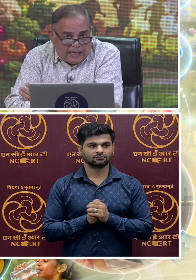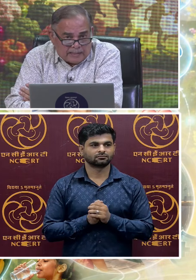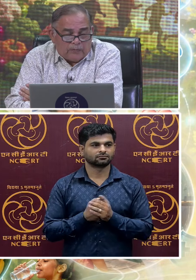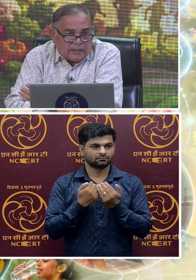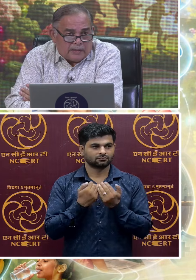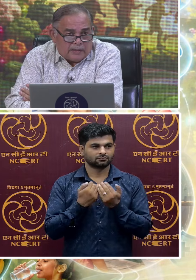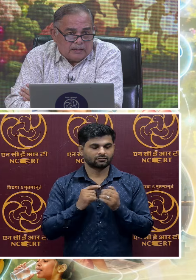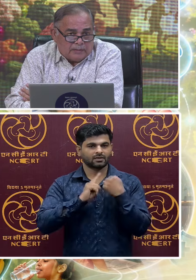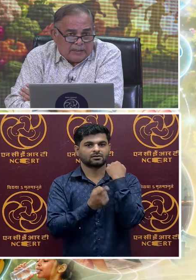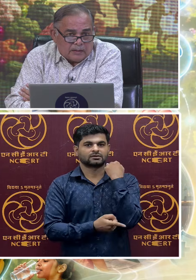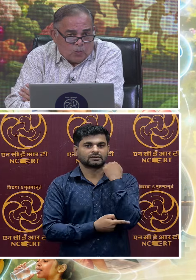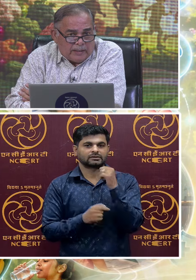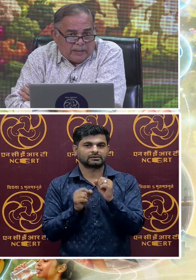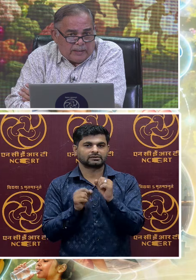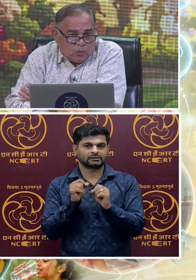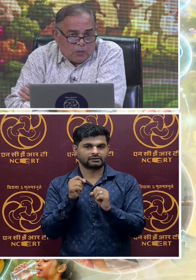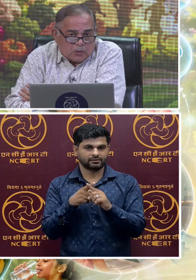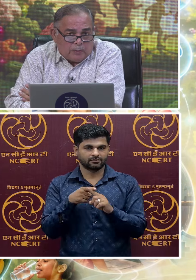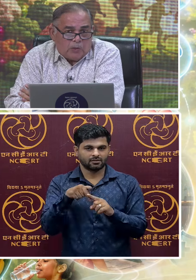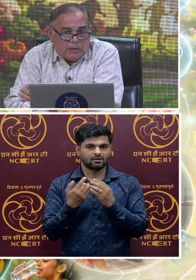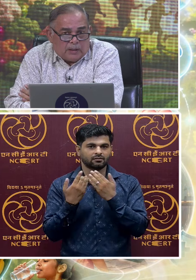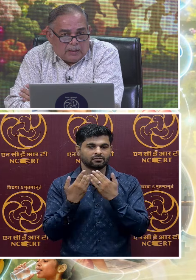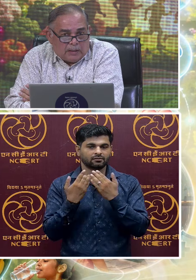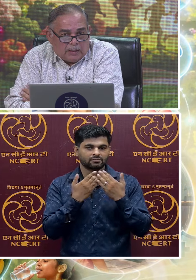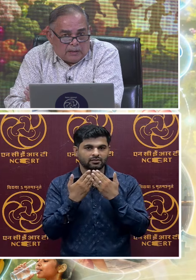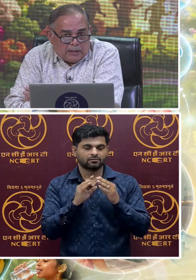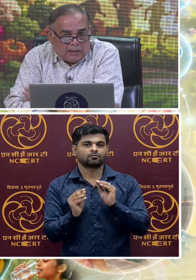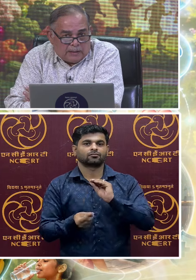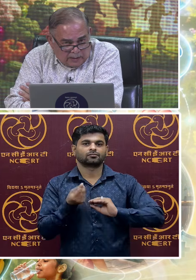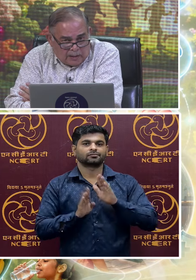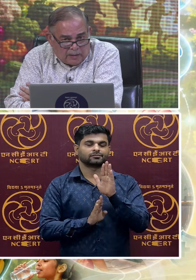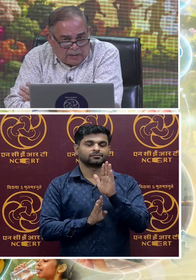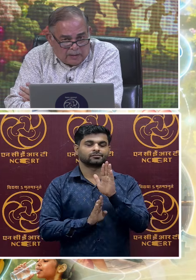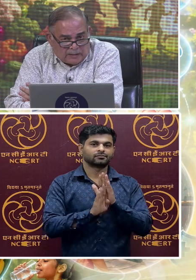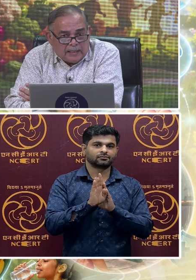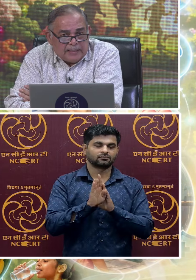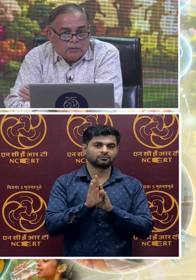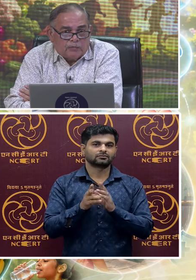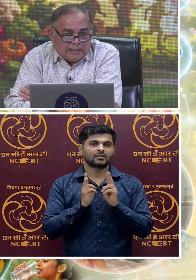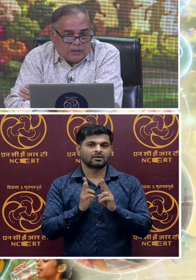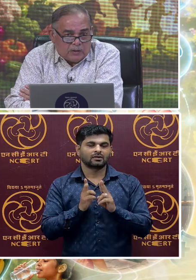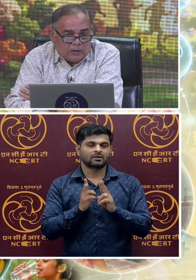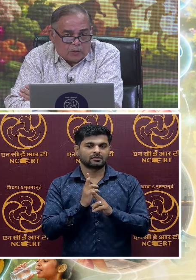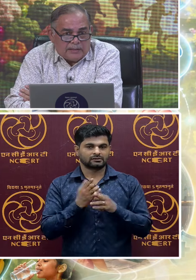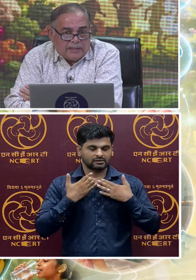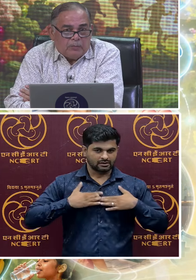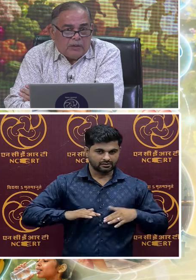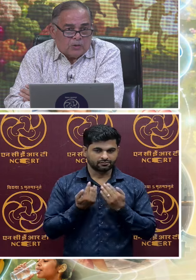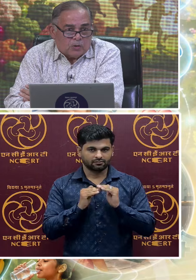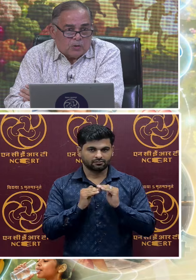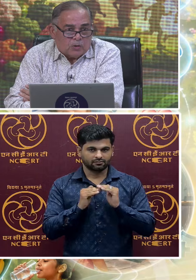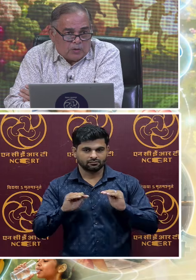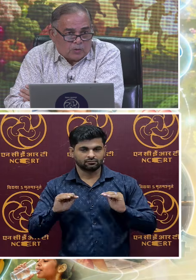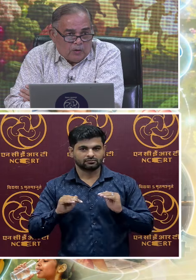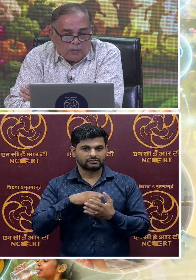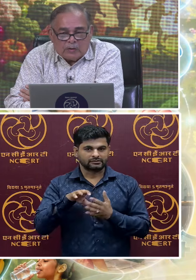And the last factor that a school can do is to improve the general health of the child so that their immunity